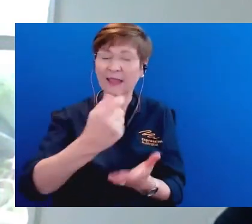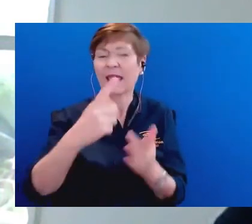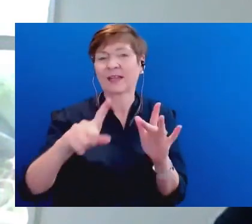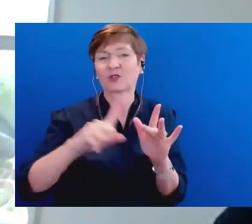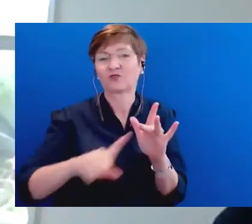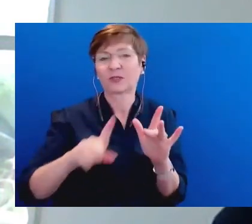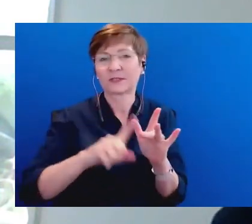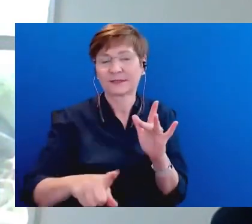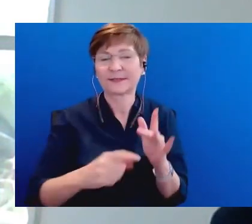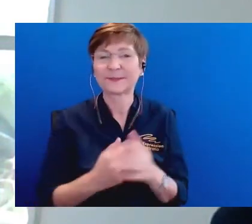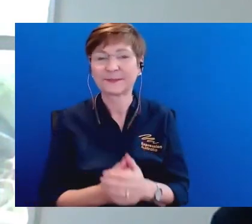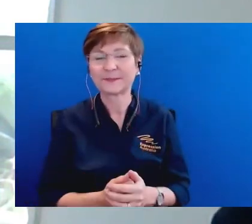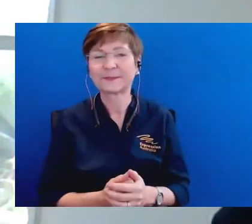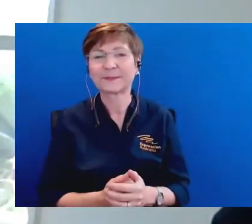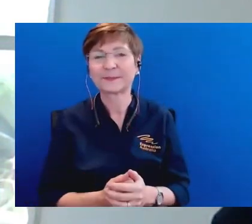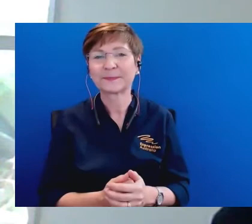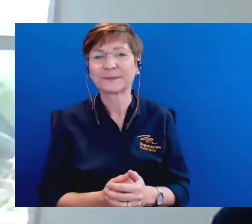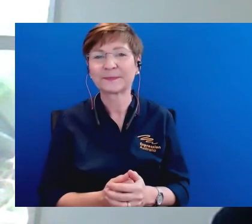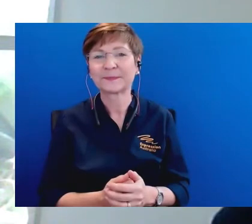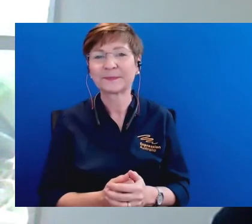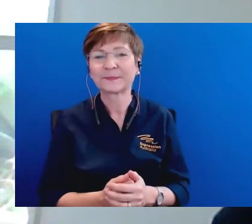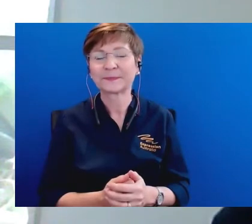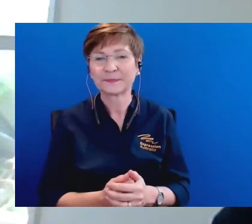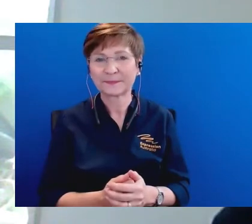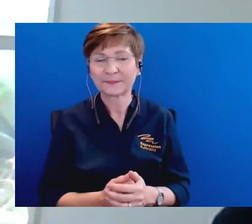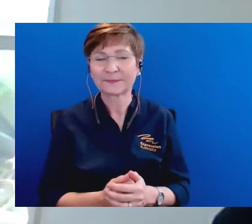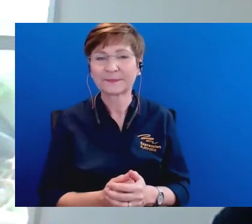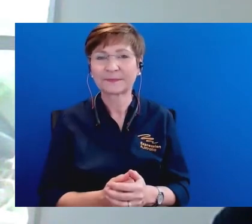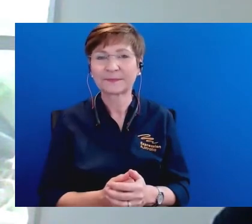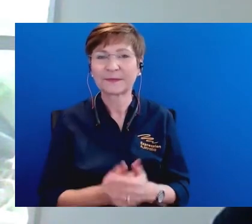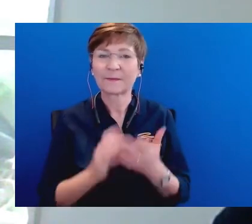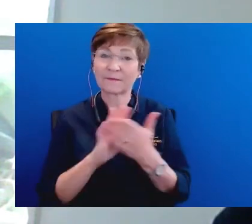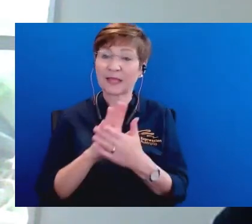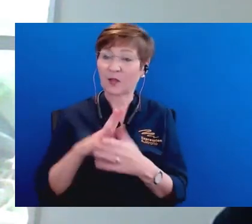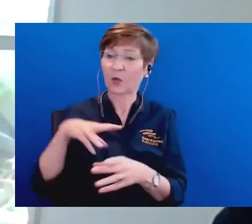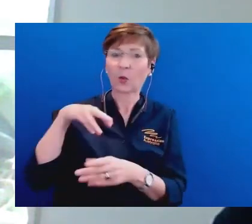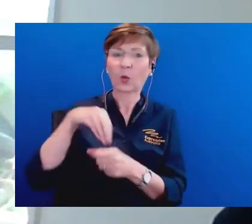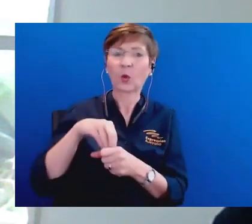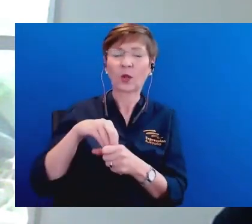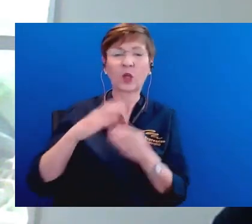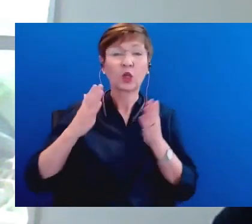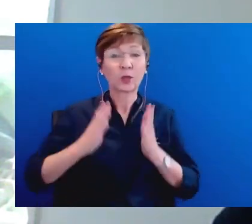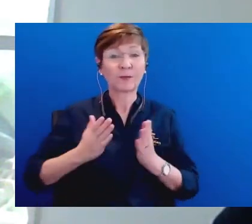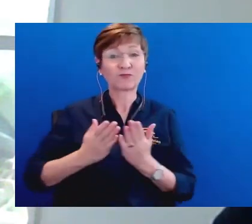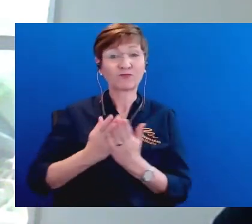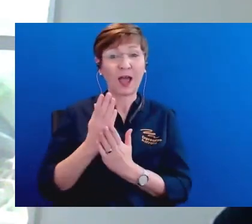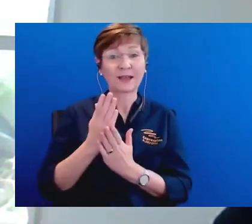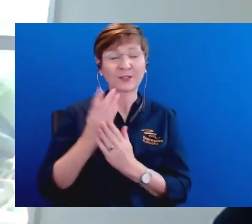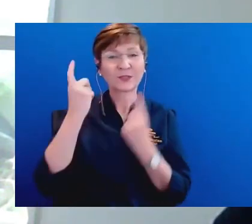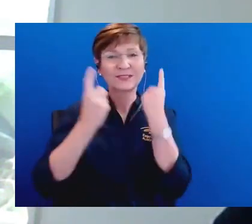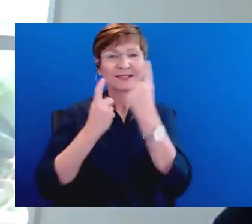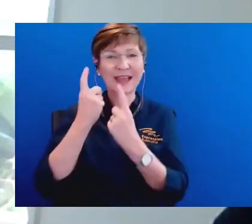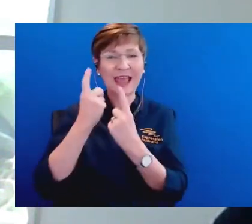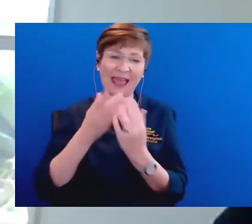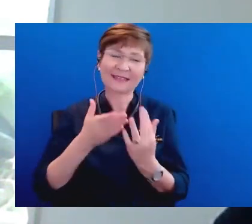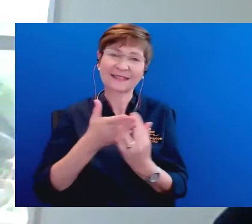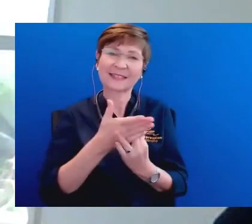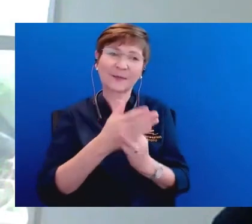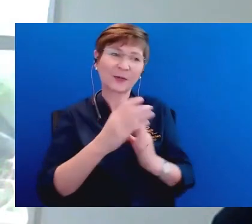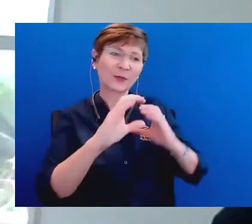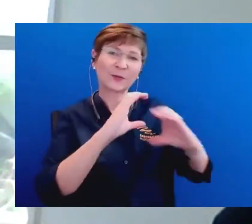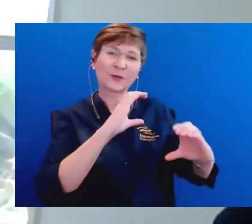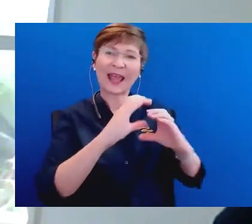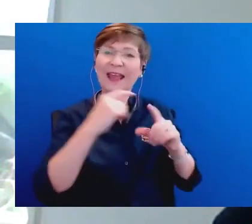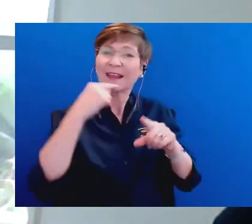services. The guidance incorporates human rights considerations, including accessible communication and